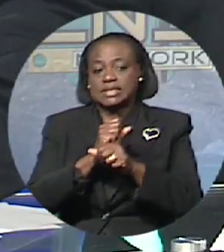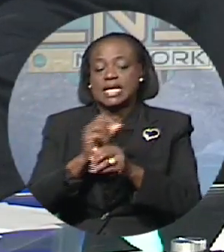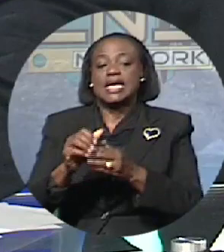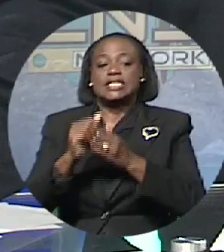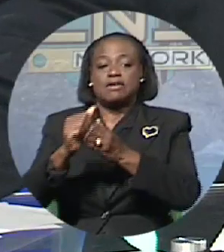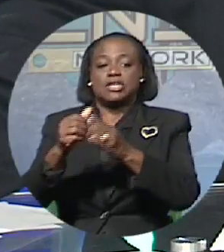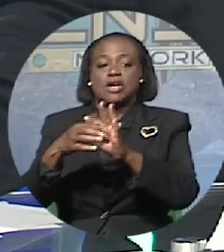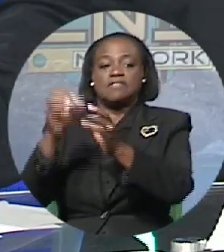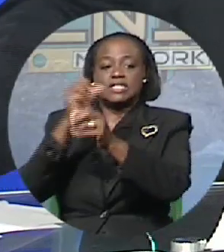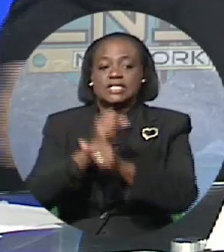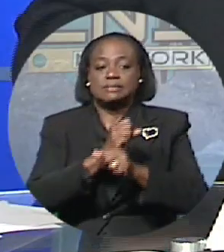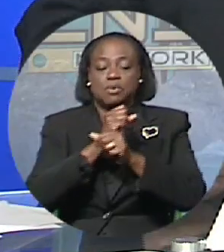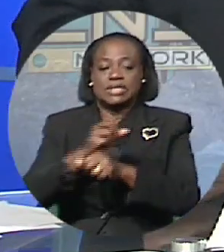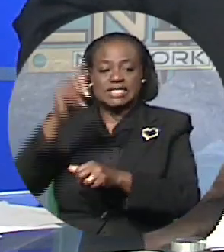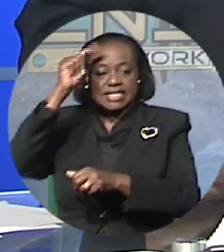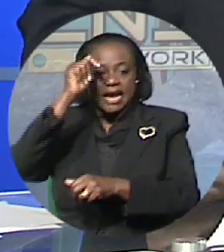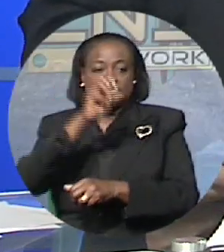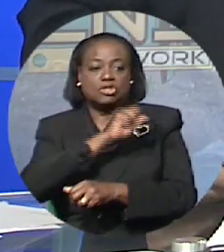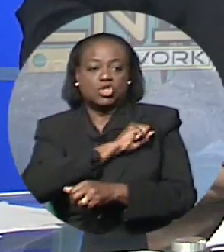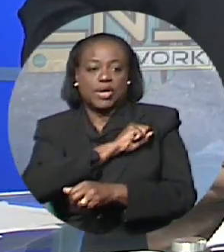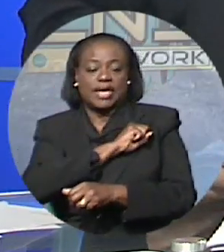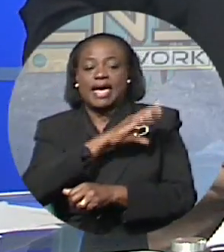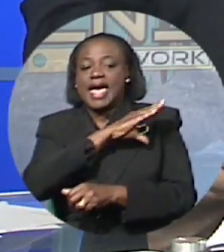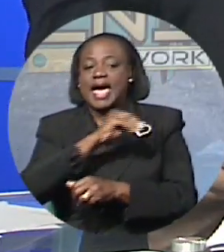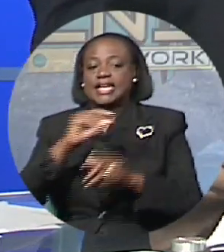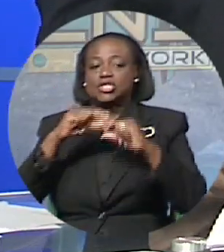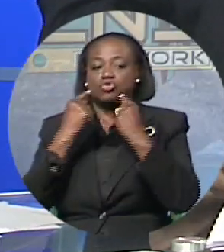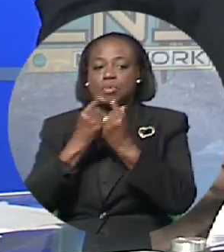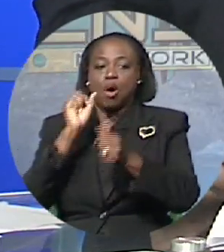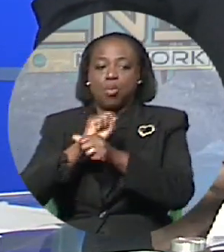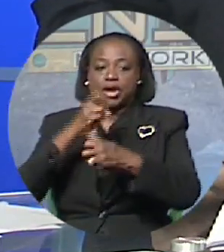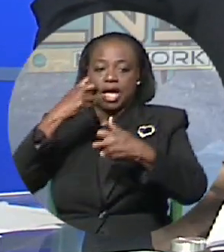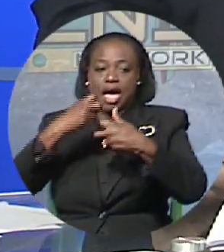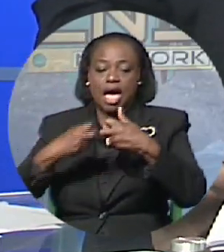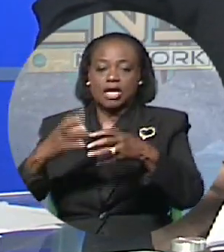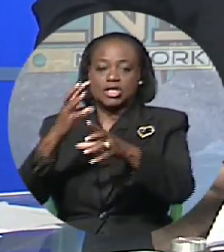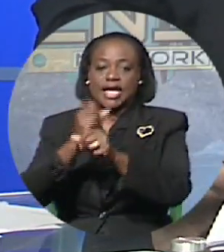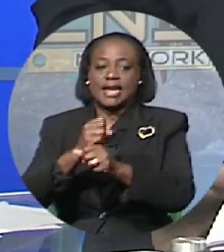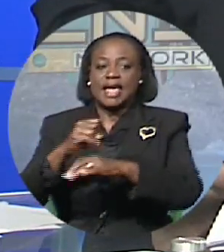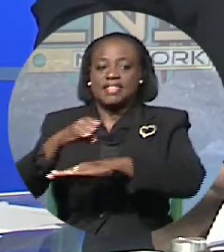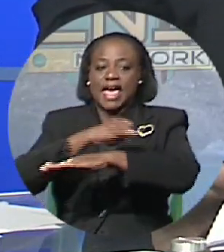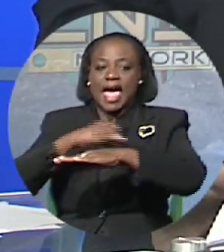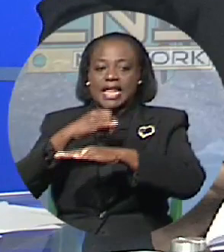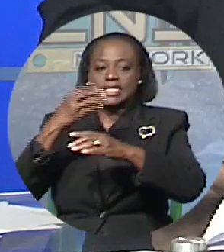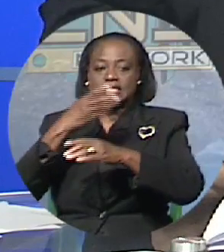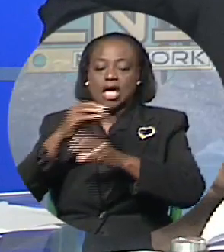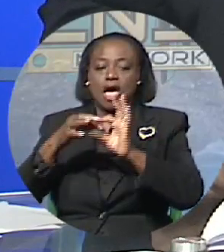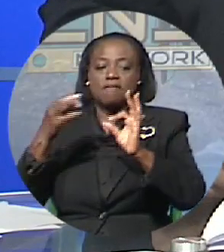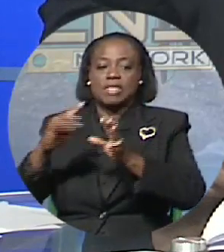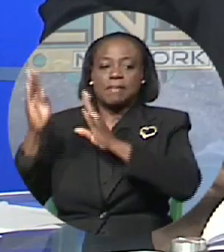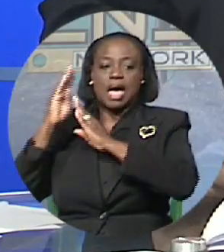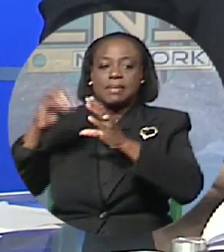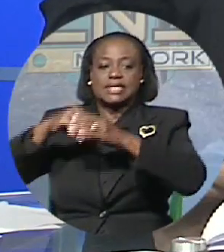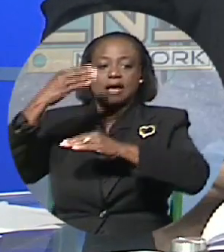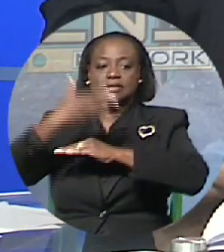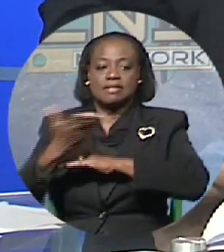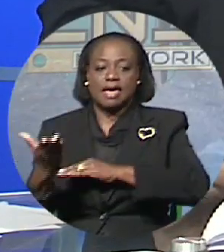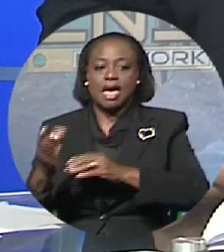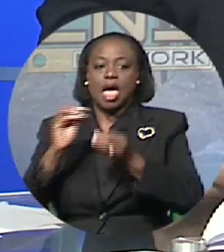Sports Tourism at the Ministry of Tourism, Tyrone Sawyer, and his crew, they're working really hard to get the islands of the Bahamas out there and more people